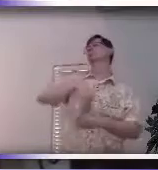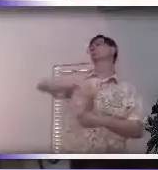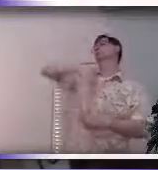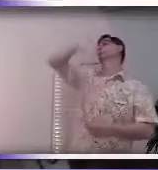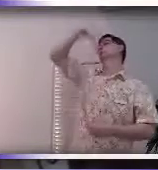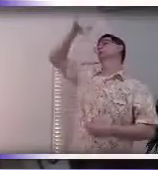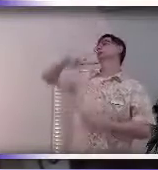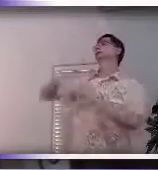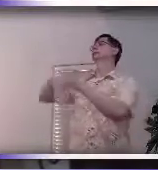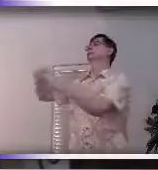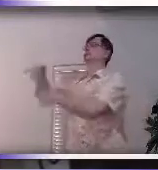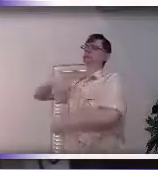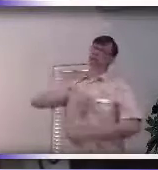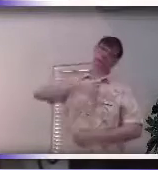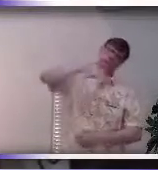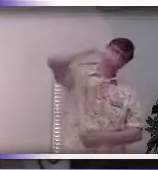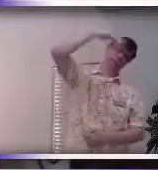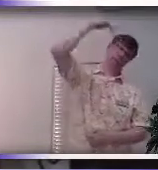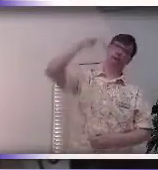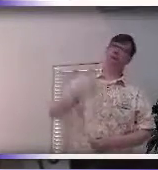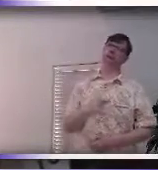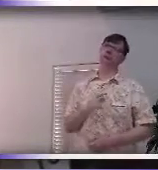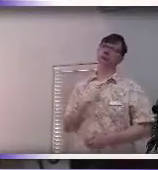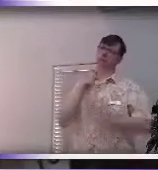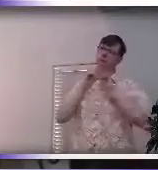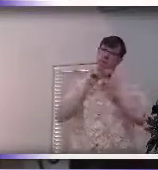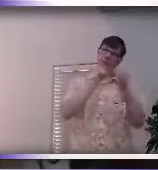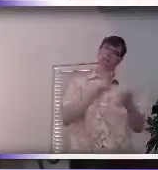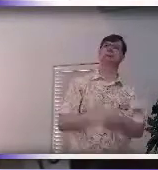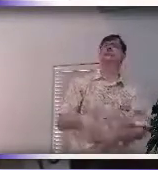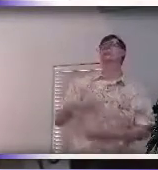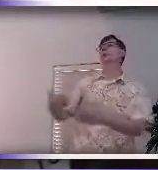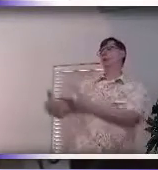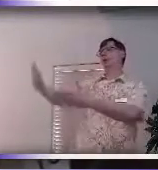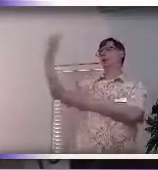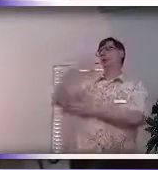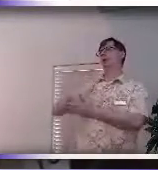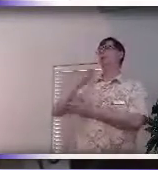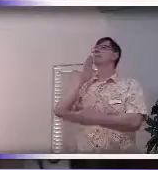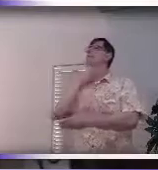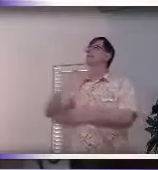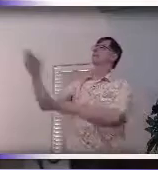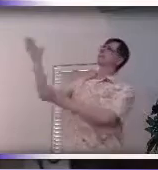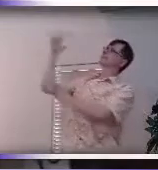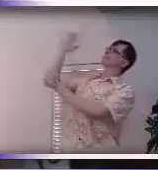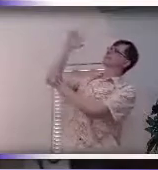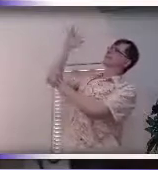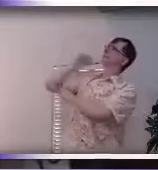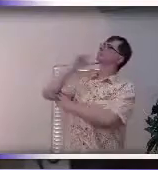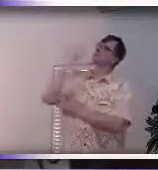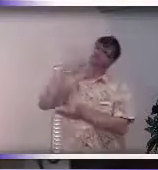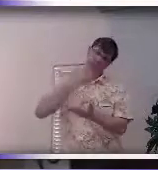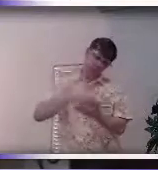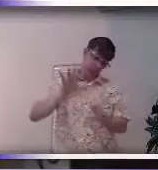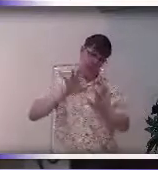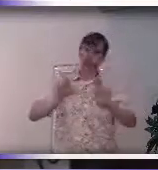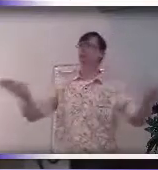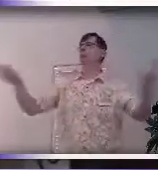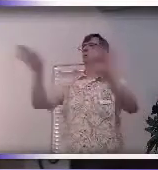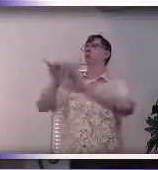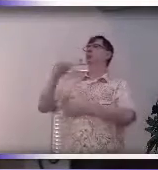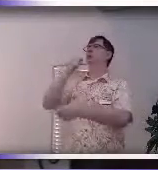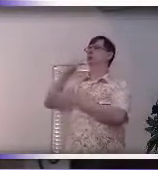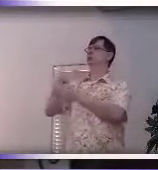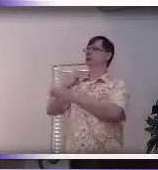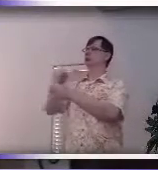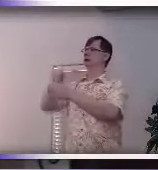Spirit, the divine Spirit, said, "Let there be light," spoke a word, said something, and something was